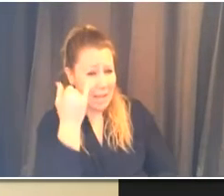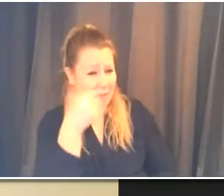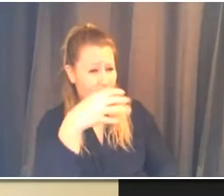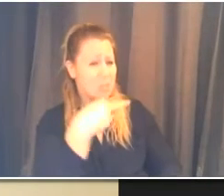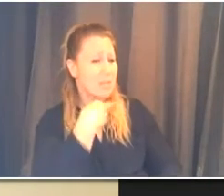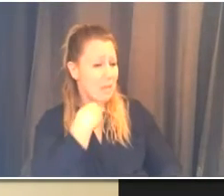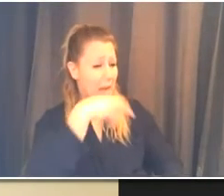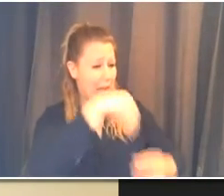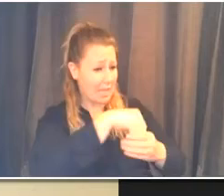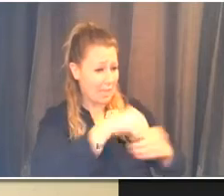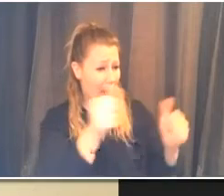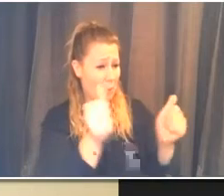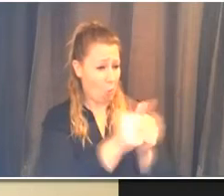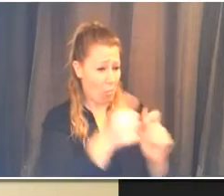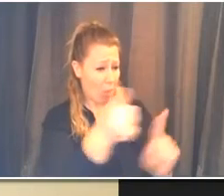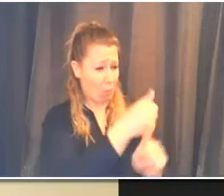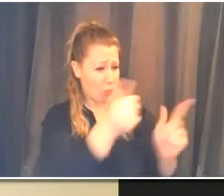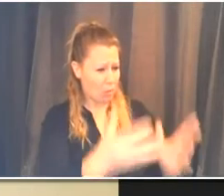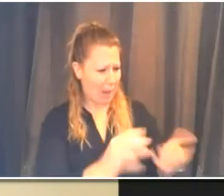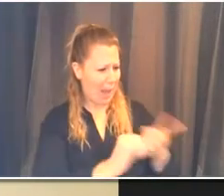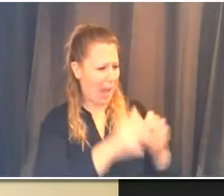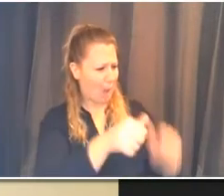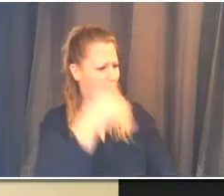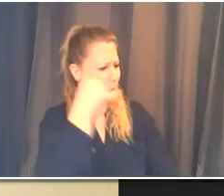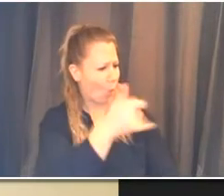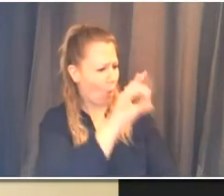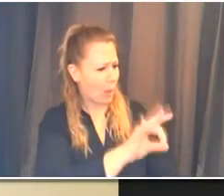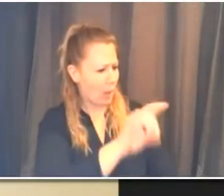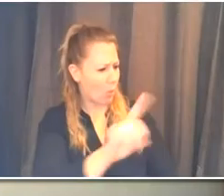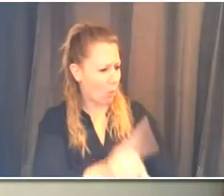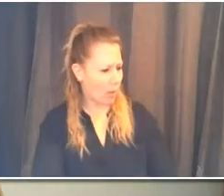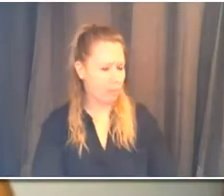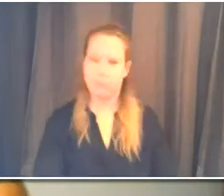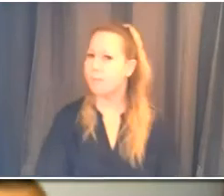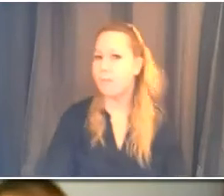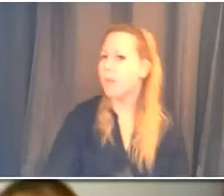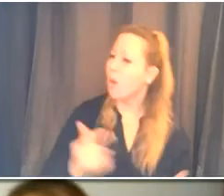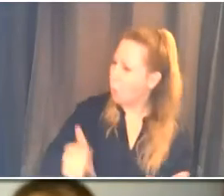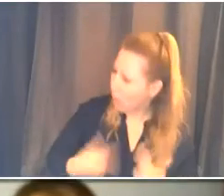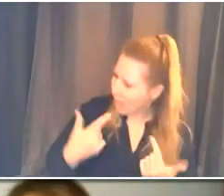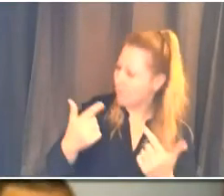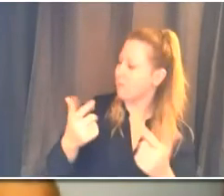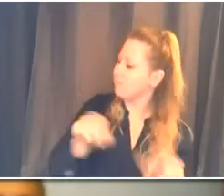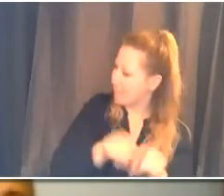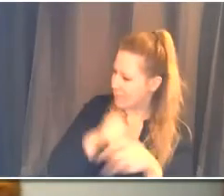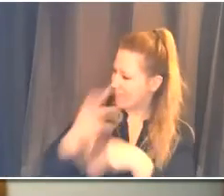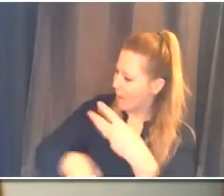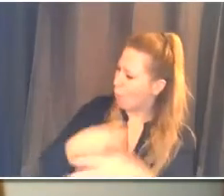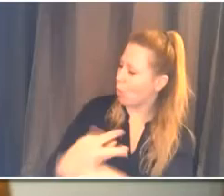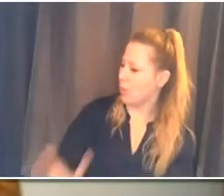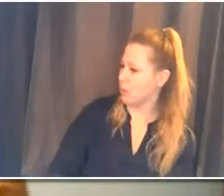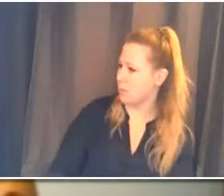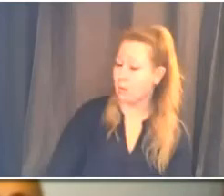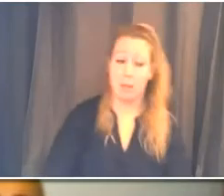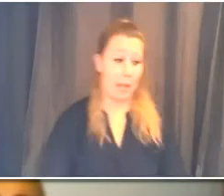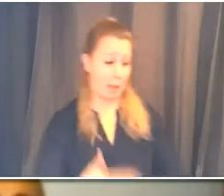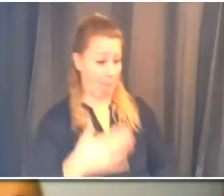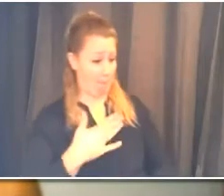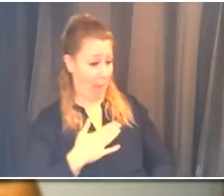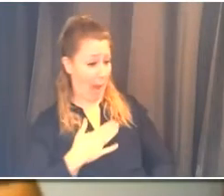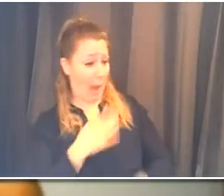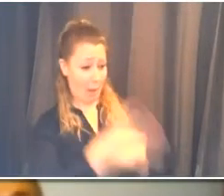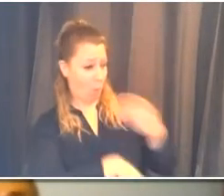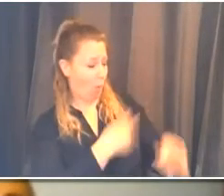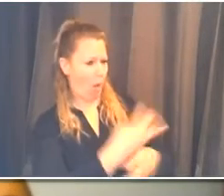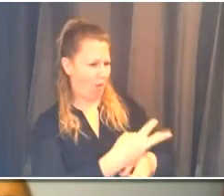their phone and call 911 so that's why I want to stress and that's why11 really hard to get text to 911 up